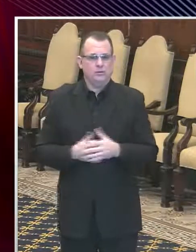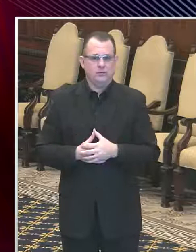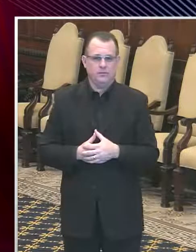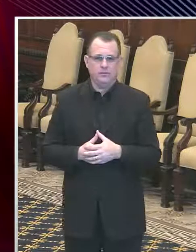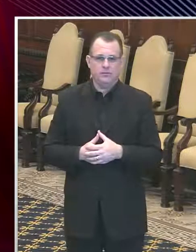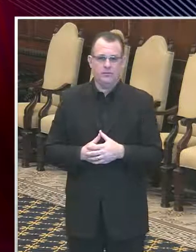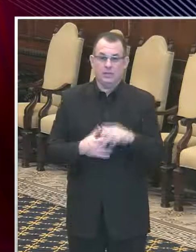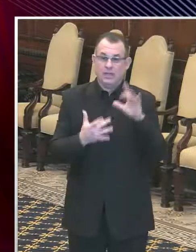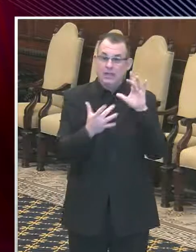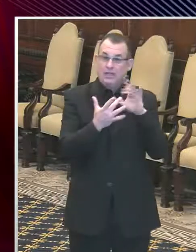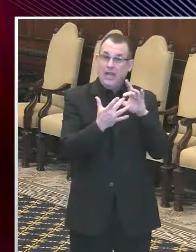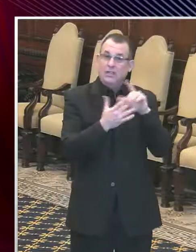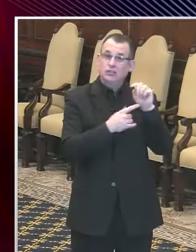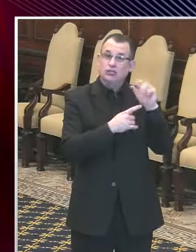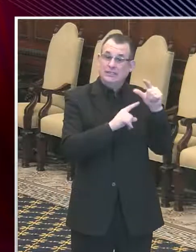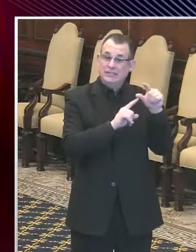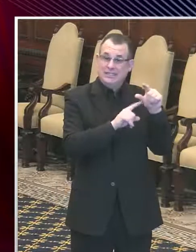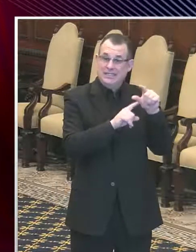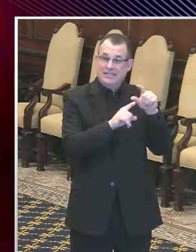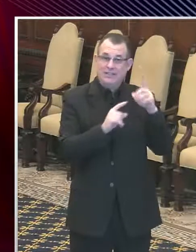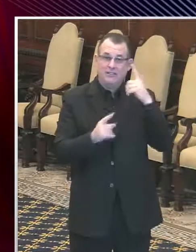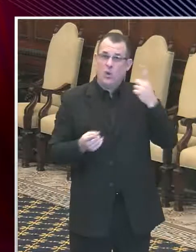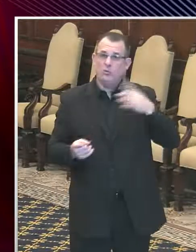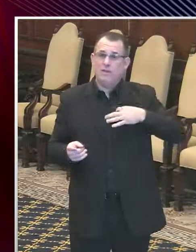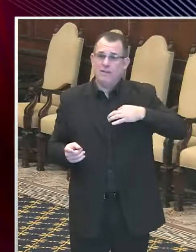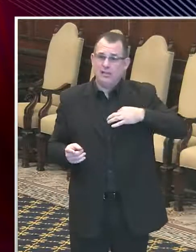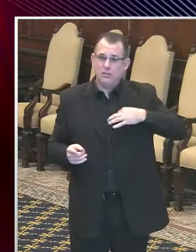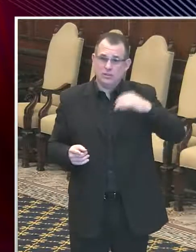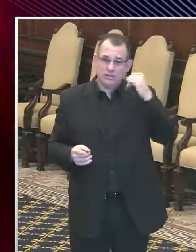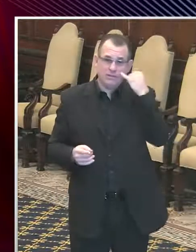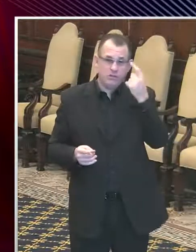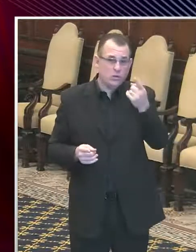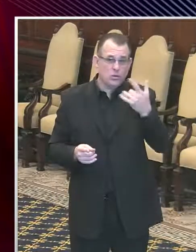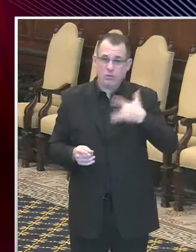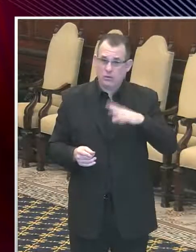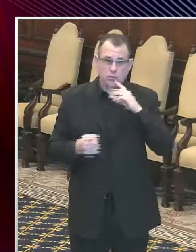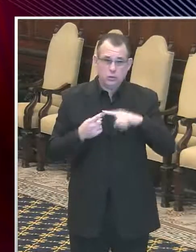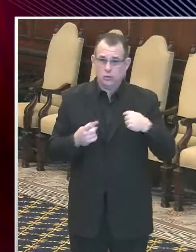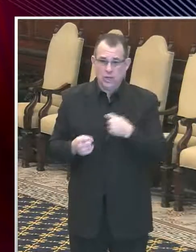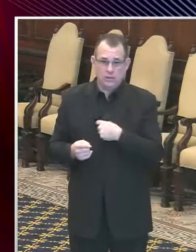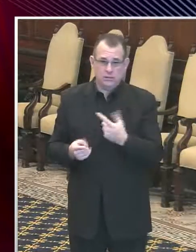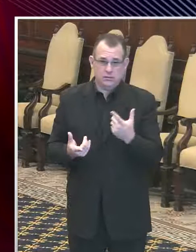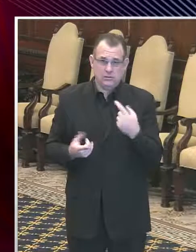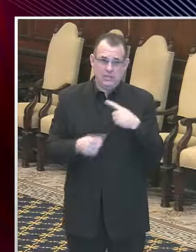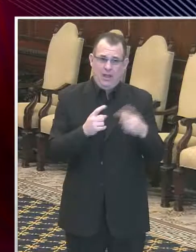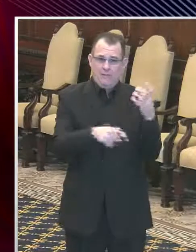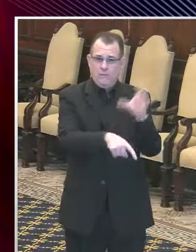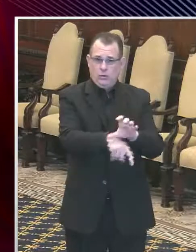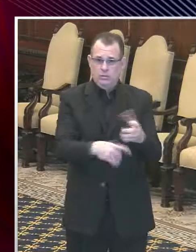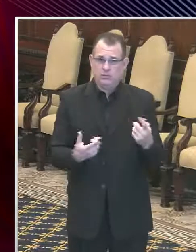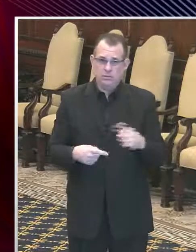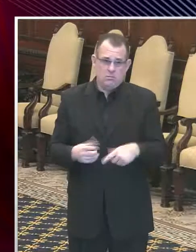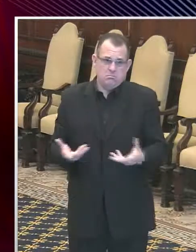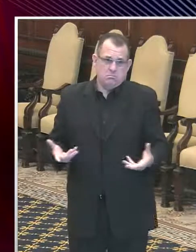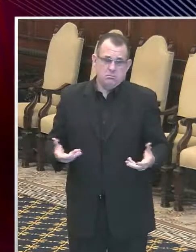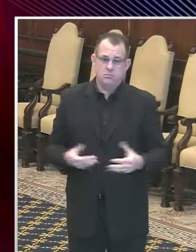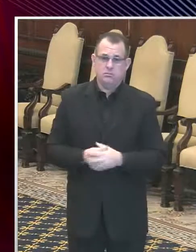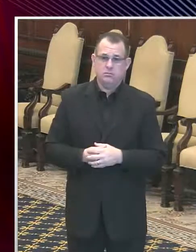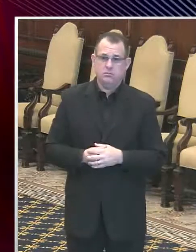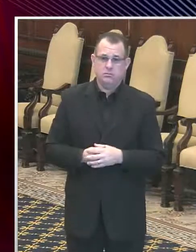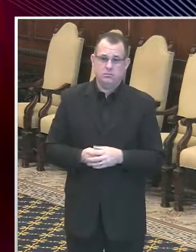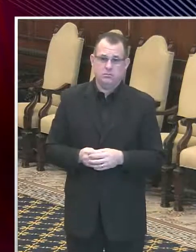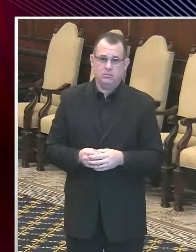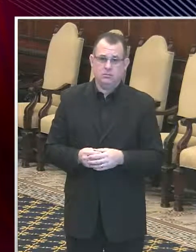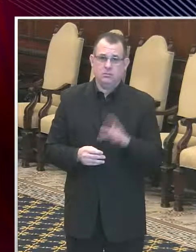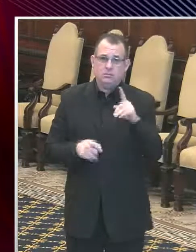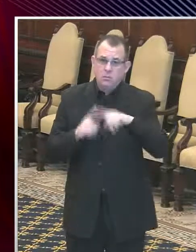is always a voluntary thing. So nobody wants to talk to us. We don't get the information from them. You can't force people to give the information. Under these circumstances, I